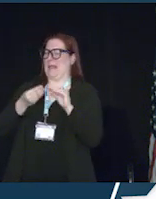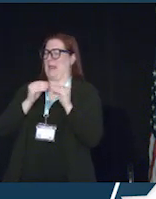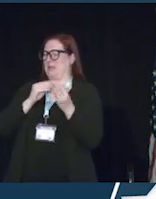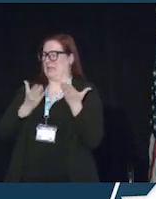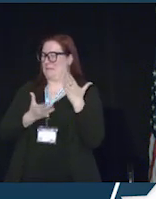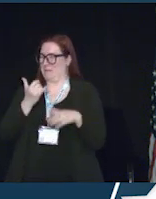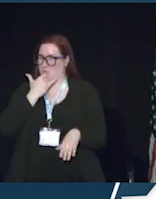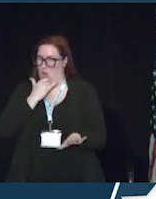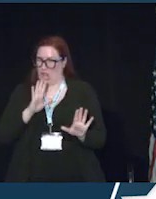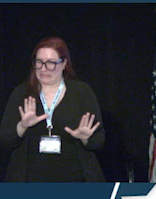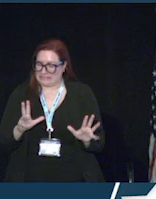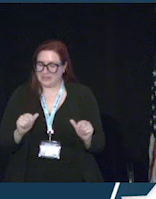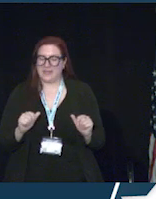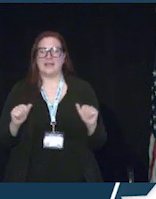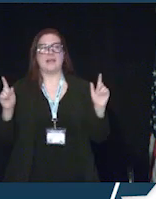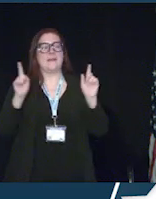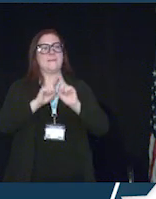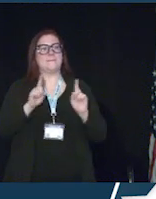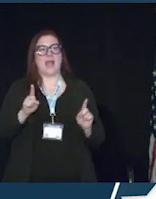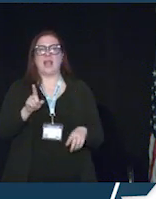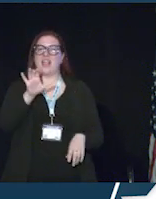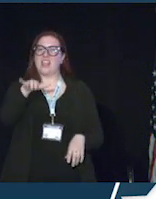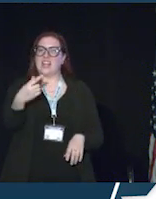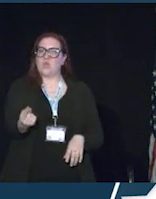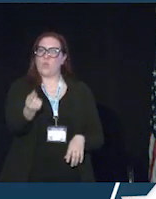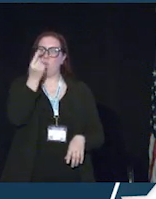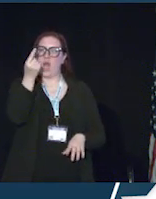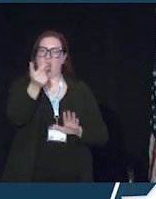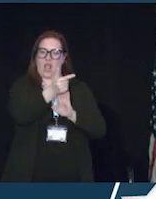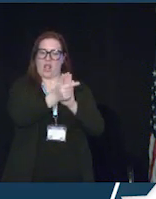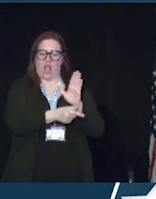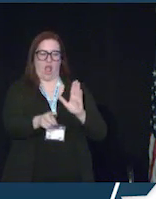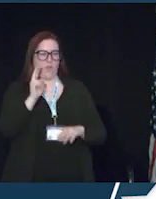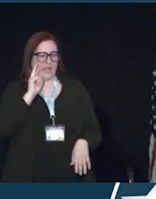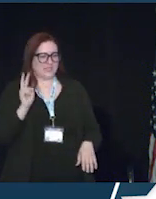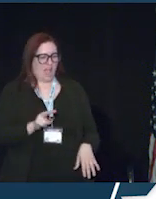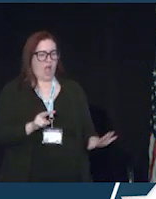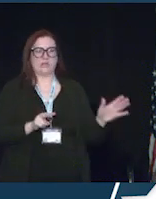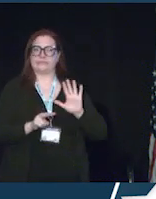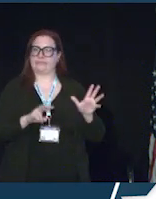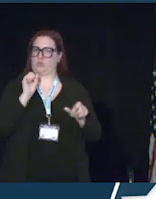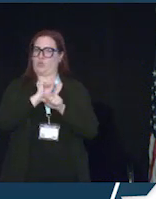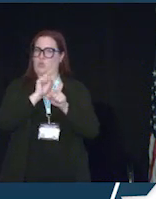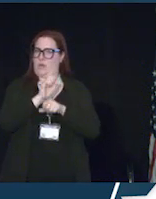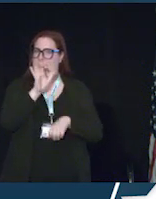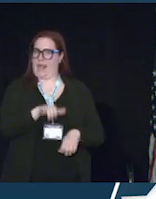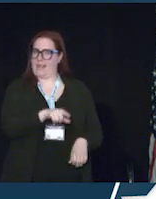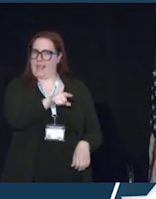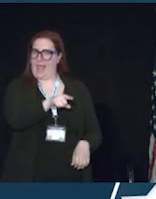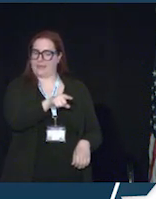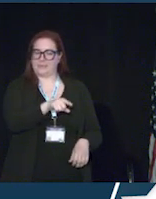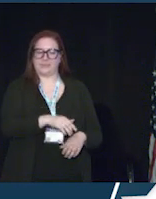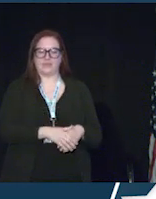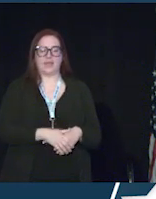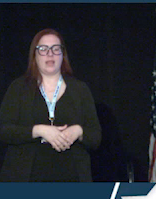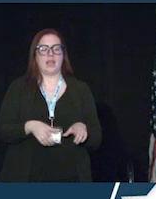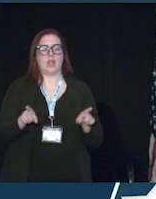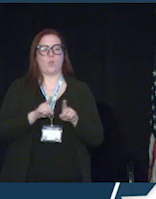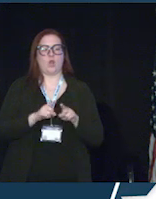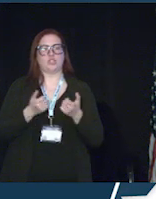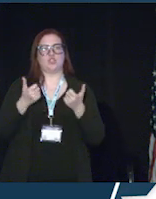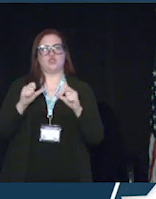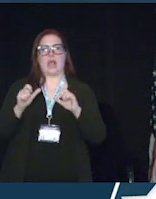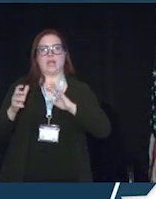numbers. But that's one of the top priorities we are currently working on, as well as the Transformation to Competitive